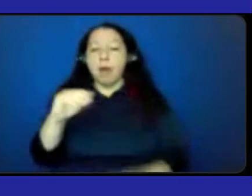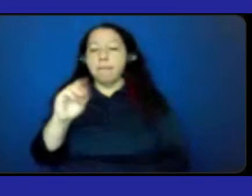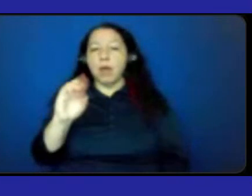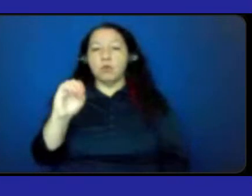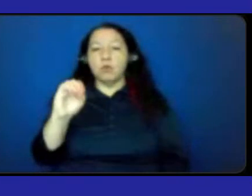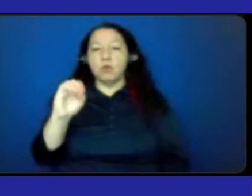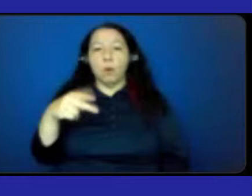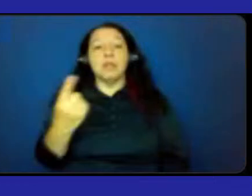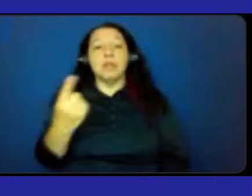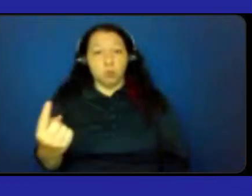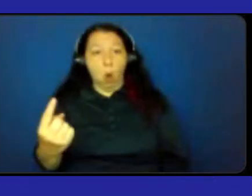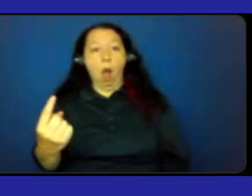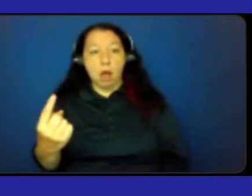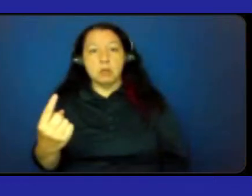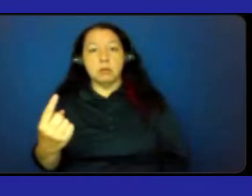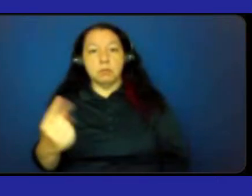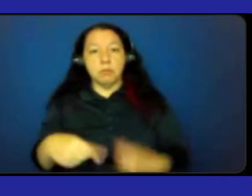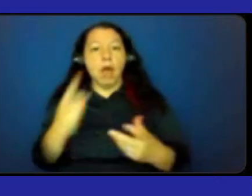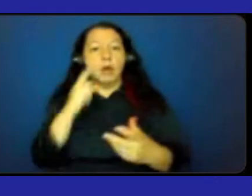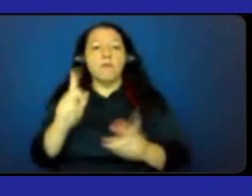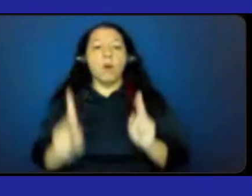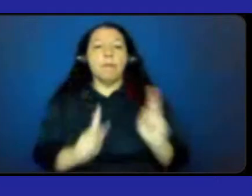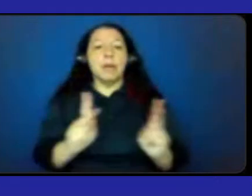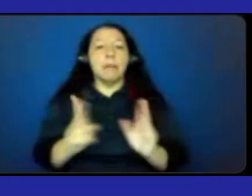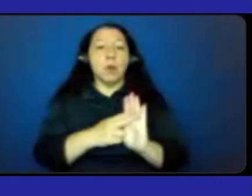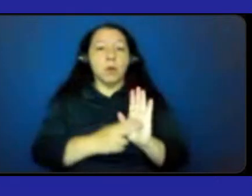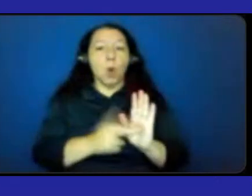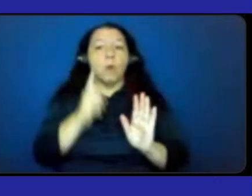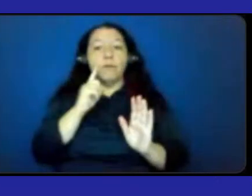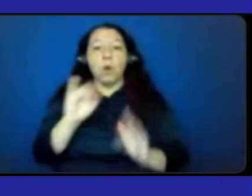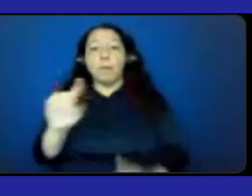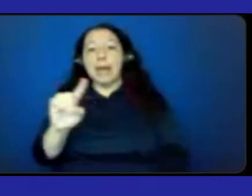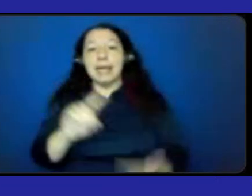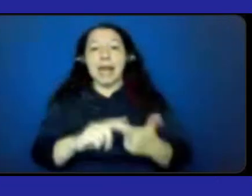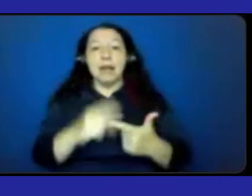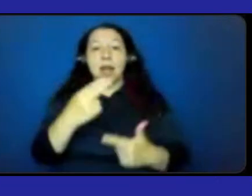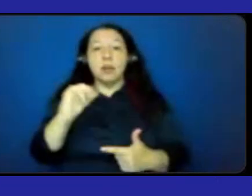for individuals enrolled in Medicaid, the HIV SNP, and HARP.